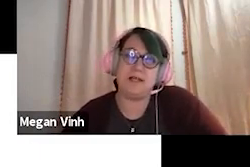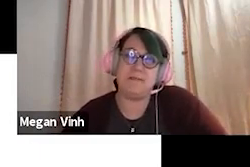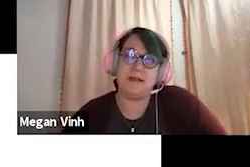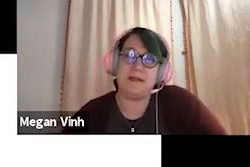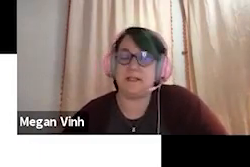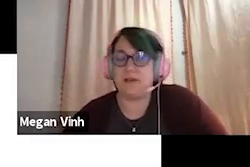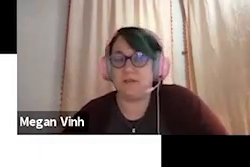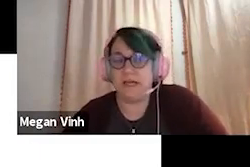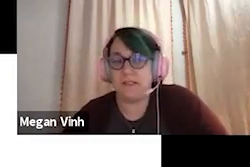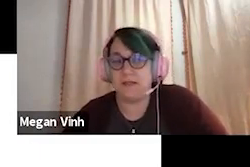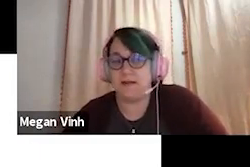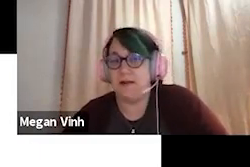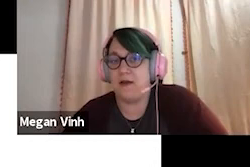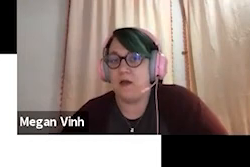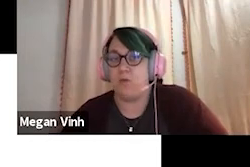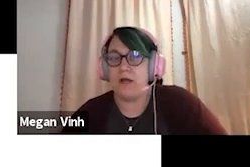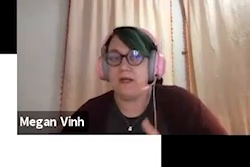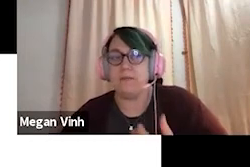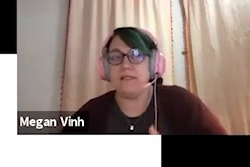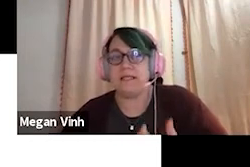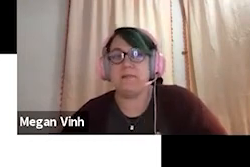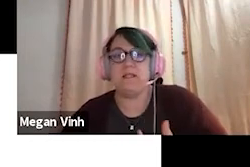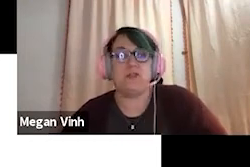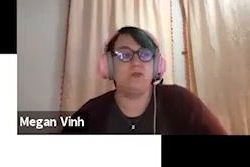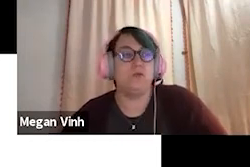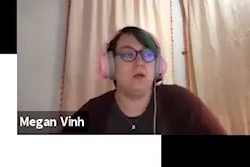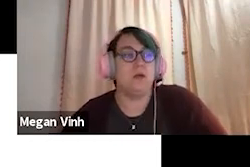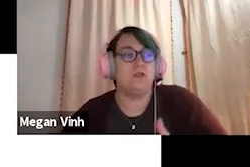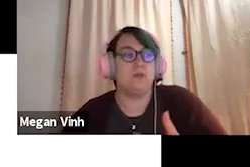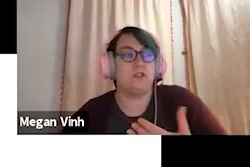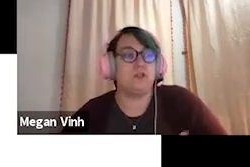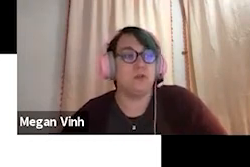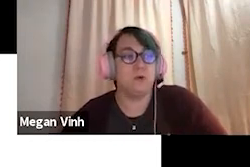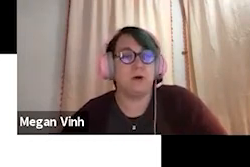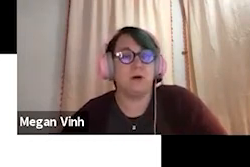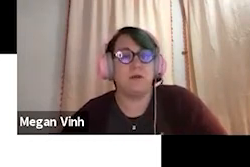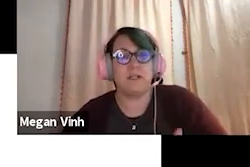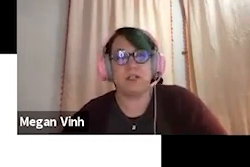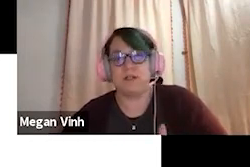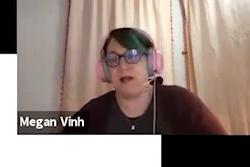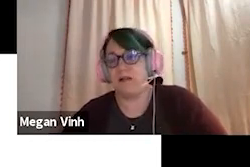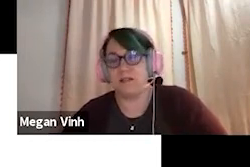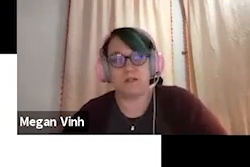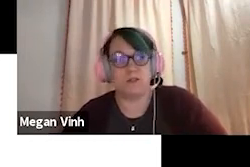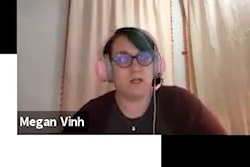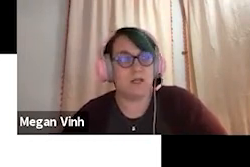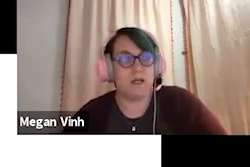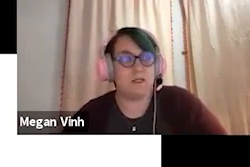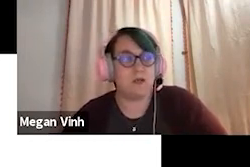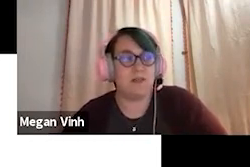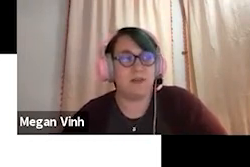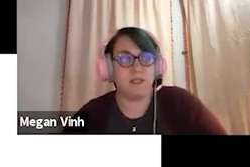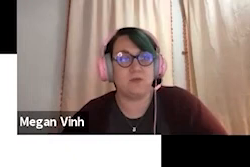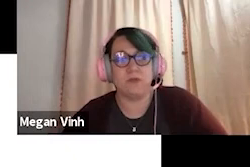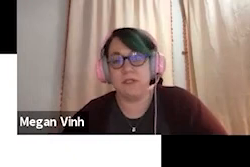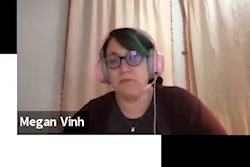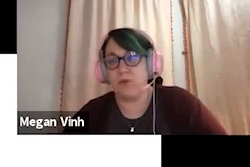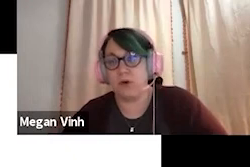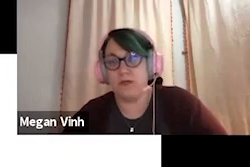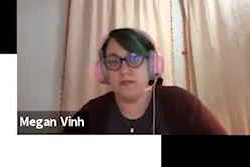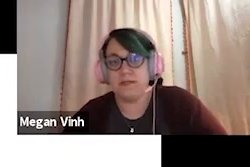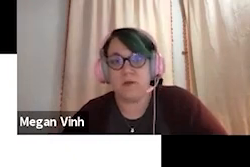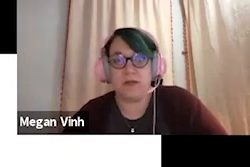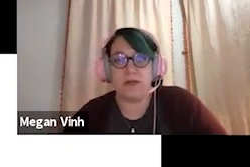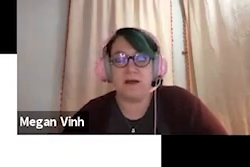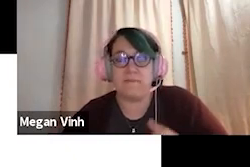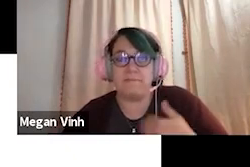you to take a minute to reflect on what could Miss Amy do to ensure that Chantel is included. And so I think it's really